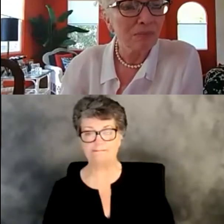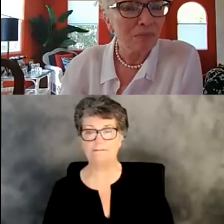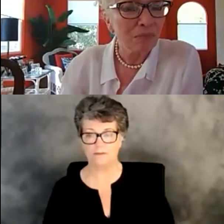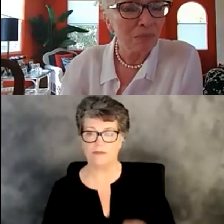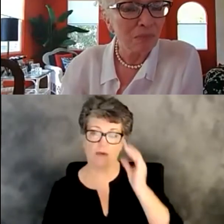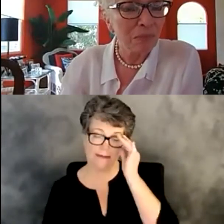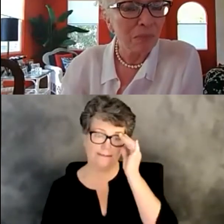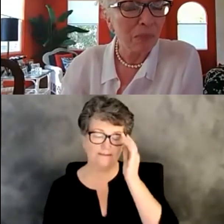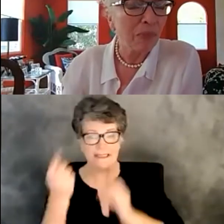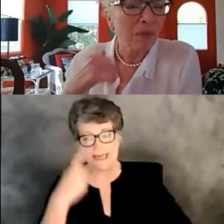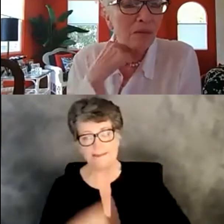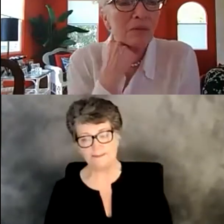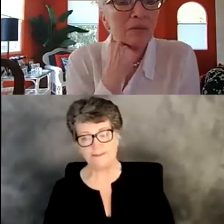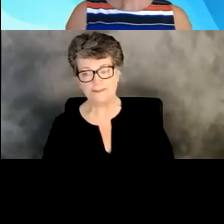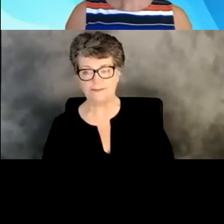Got it.